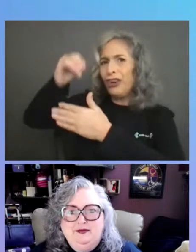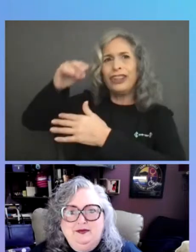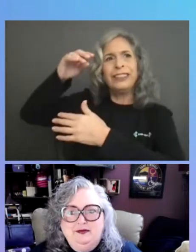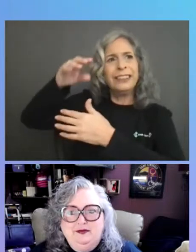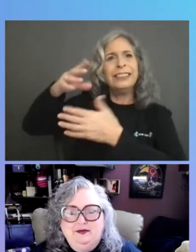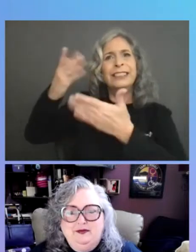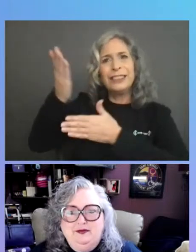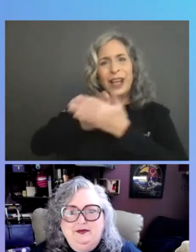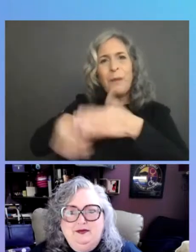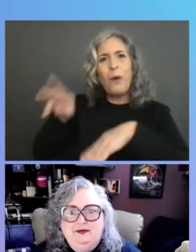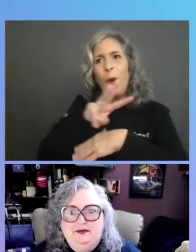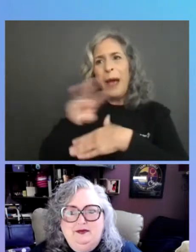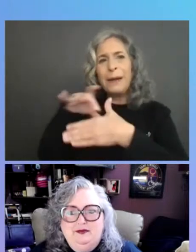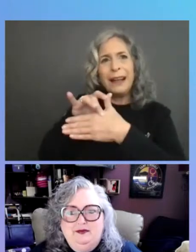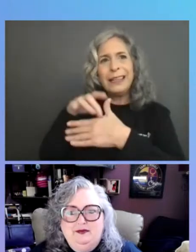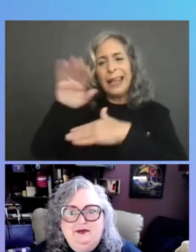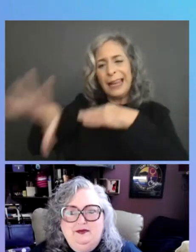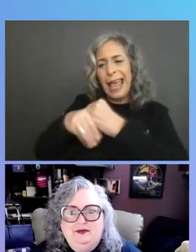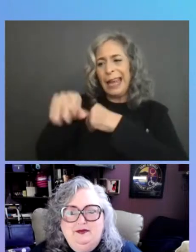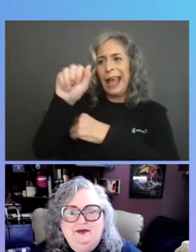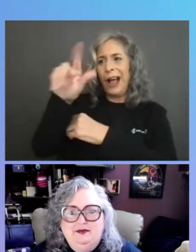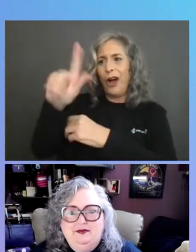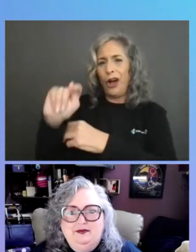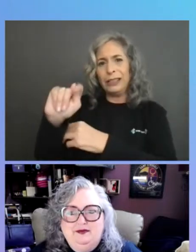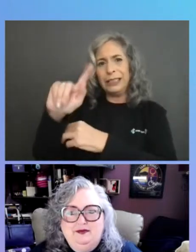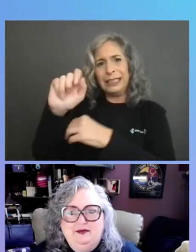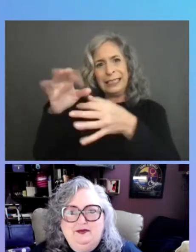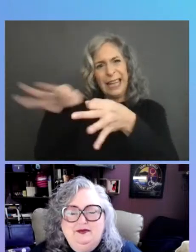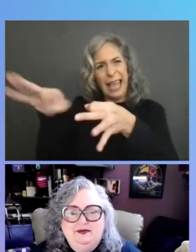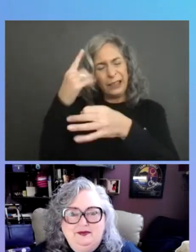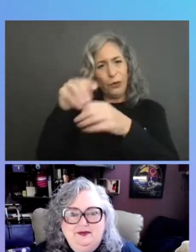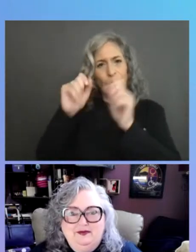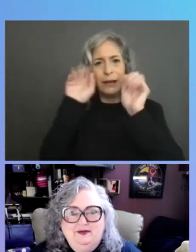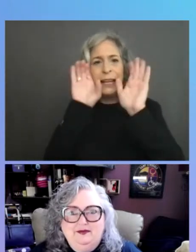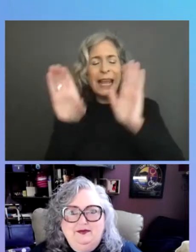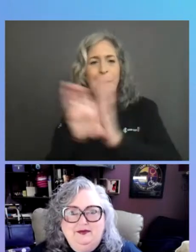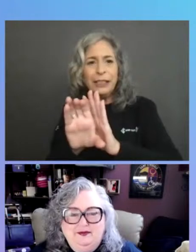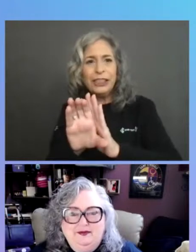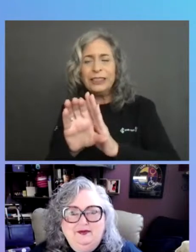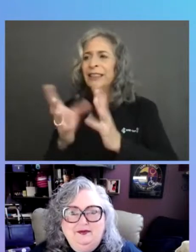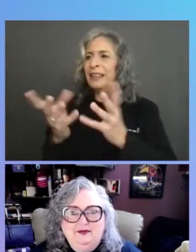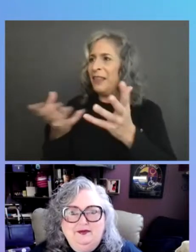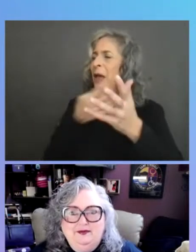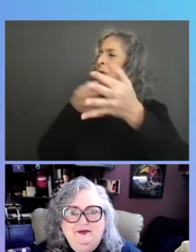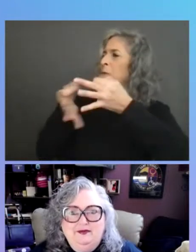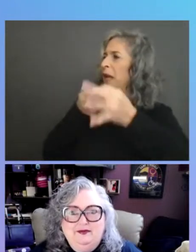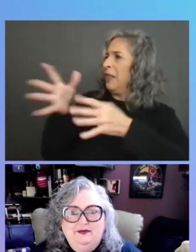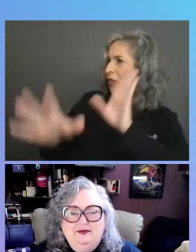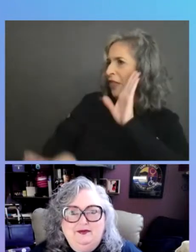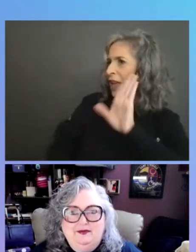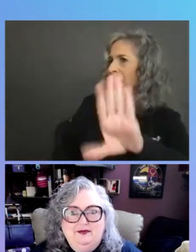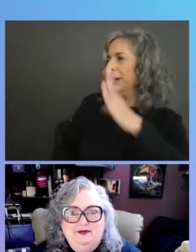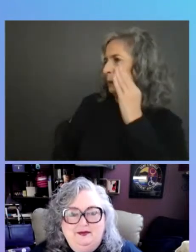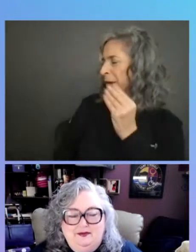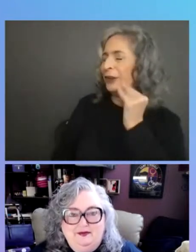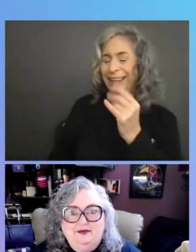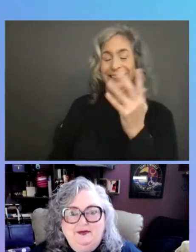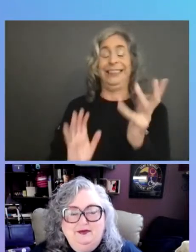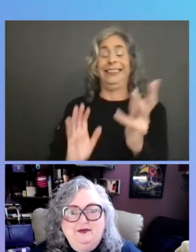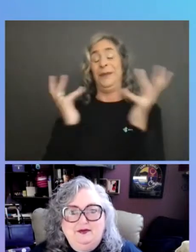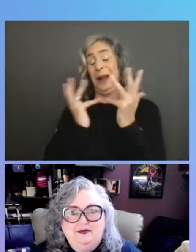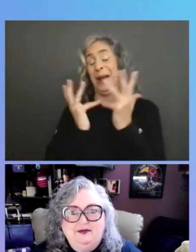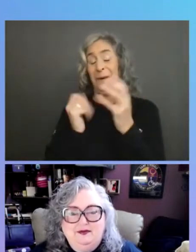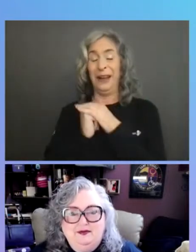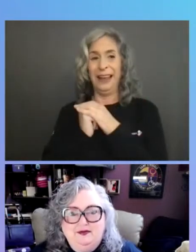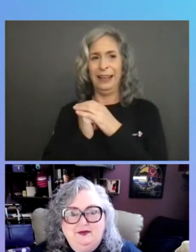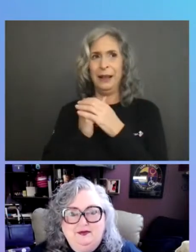to put in alt text for images, and they'd give some story about accessibility. And that transition from